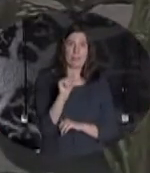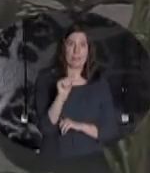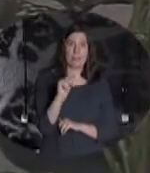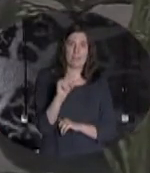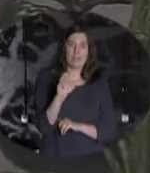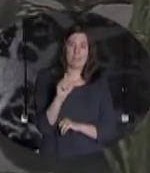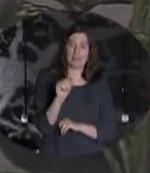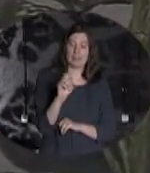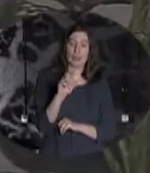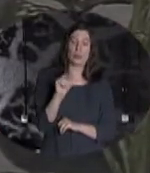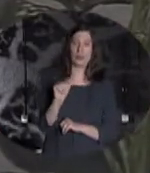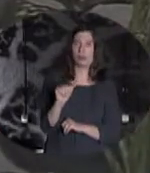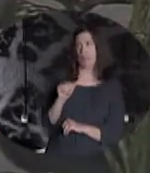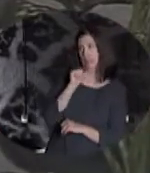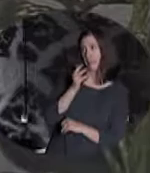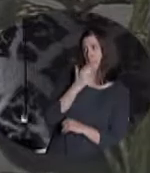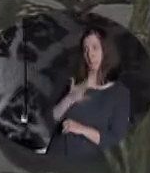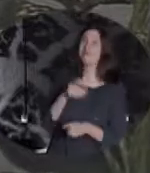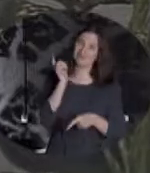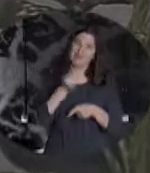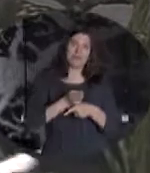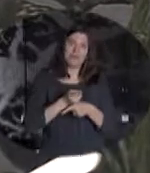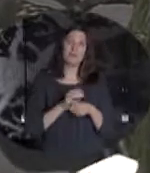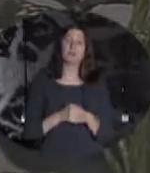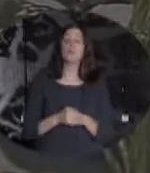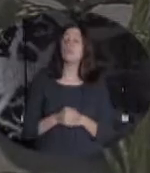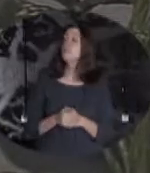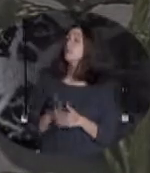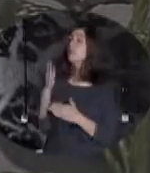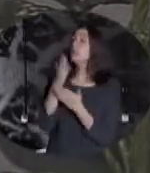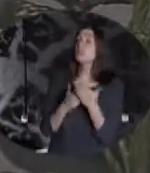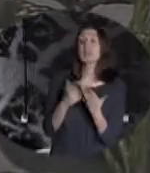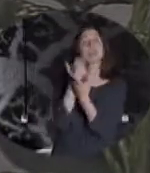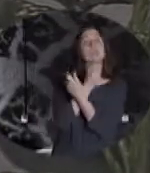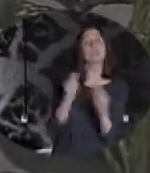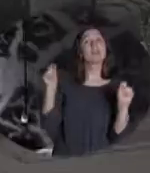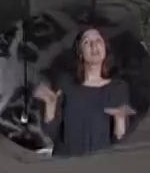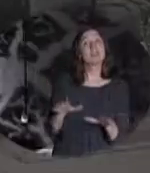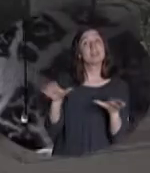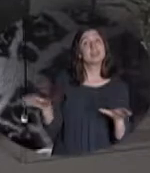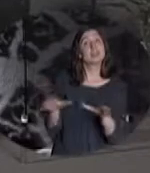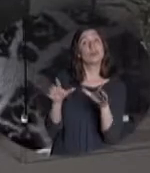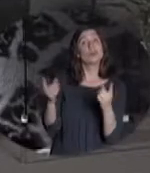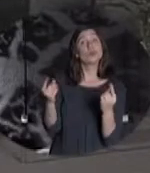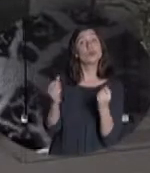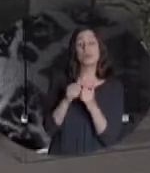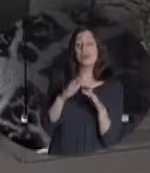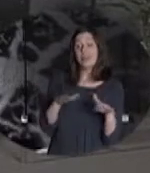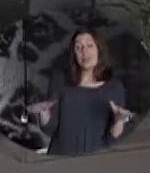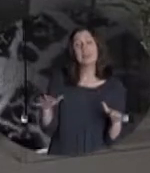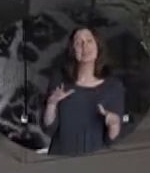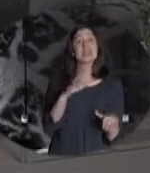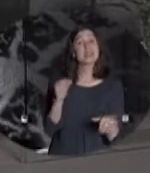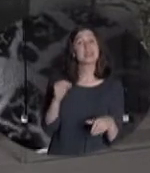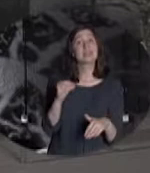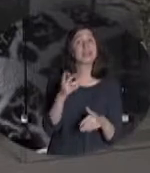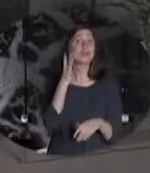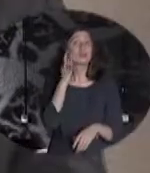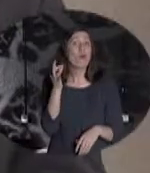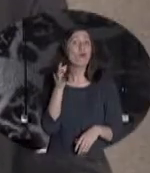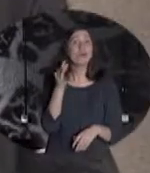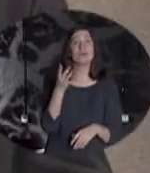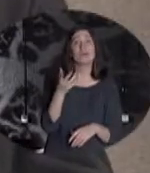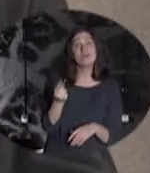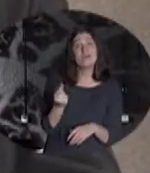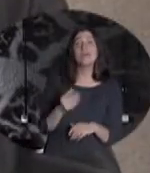And that is not good. Not good. Now, what are some safe activities that we can do with our kids and with our pets? Absolutely. So, I